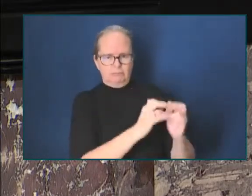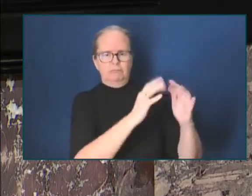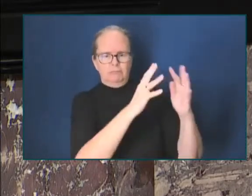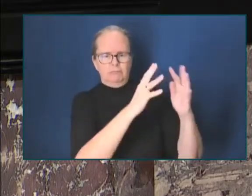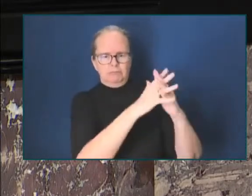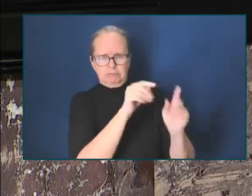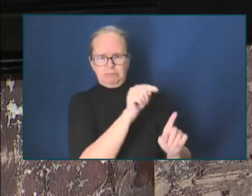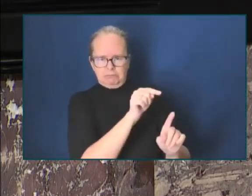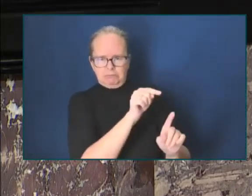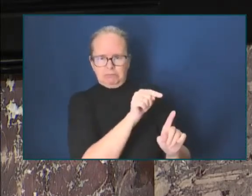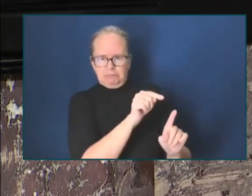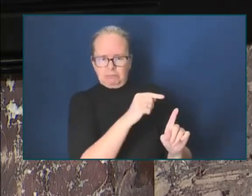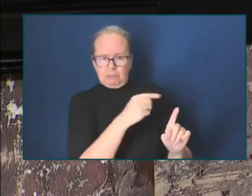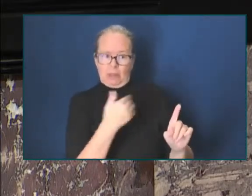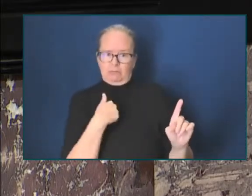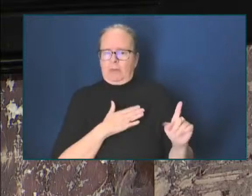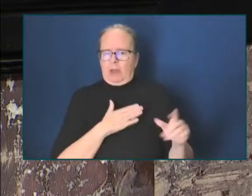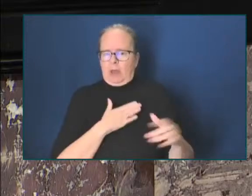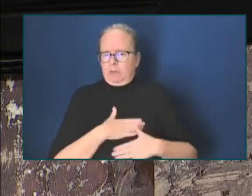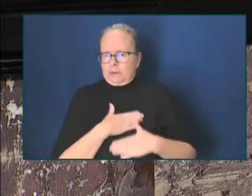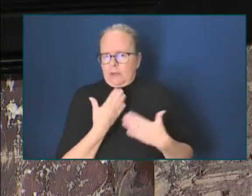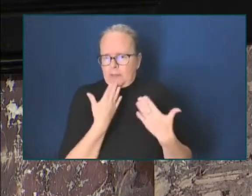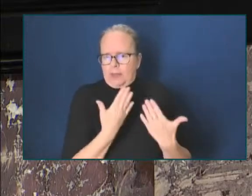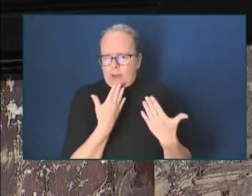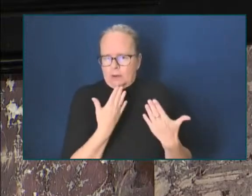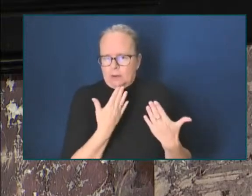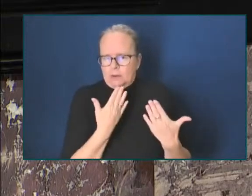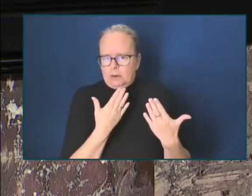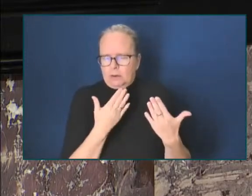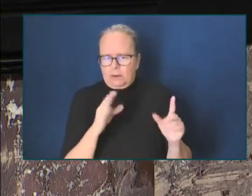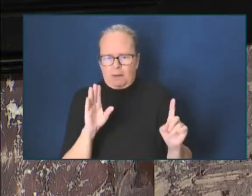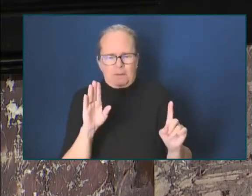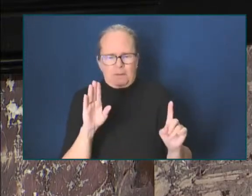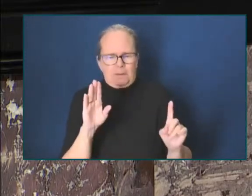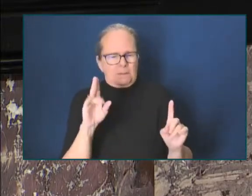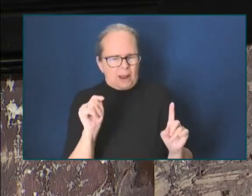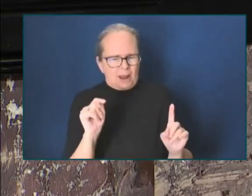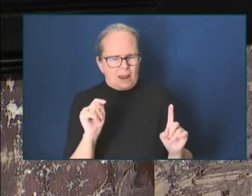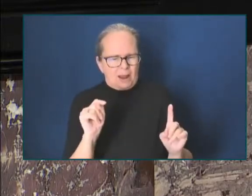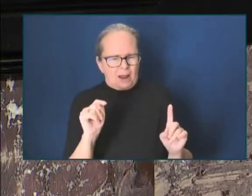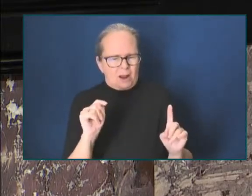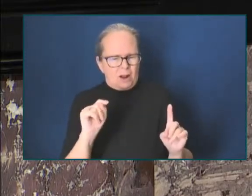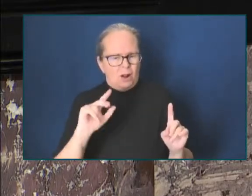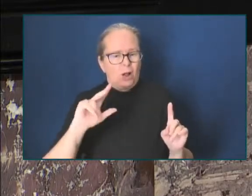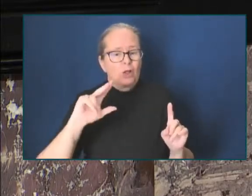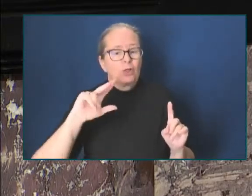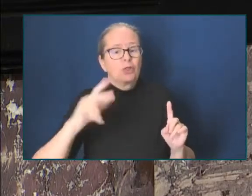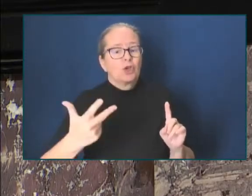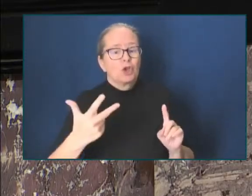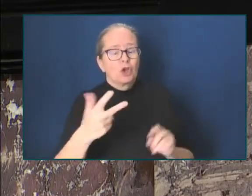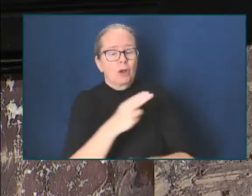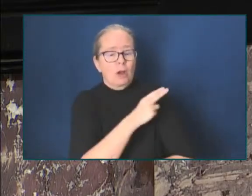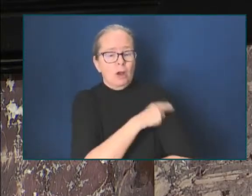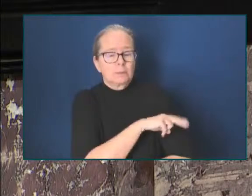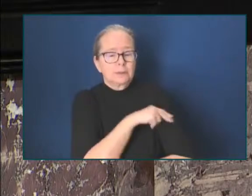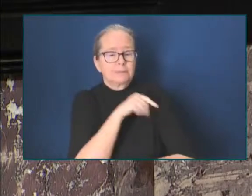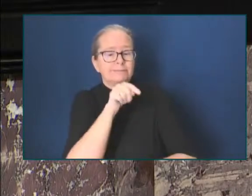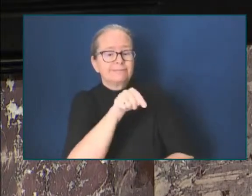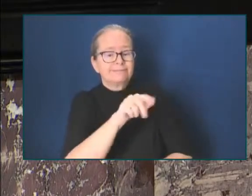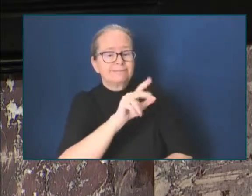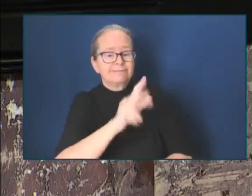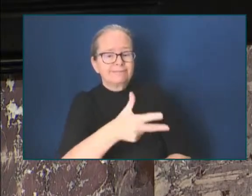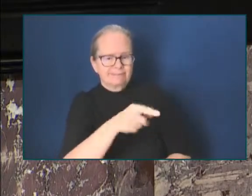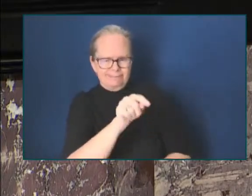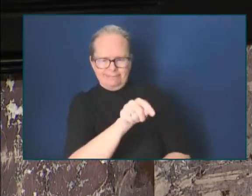is on diversion almost half the time, and there's only 3 doctors remaining in Fort St. James at the moment. In addition, the new hospital will need about